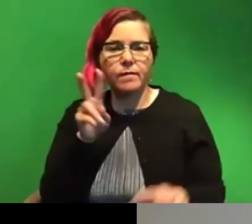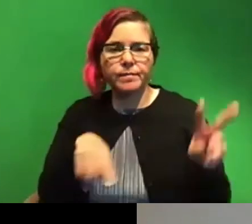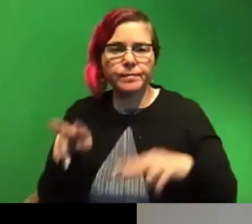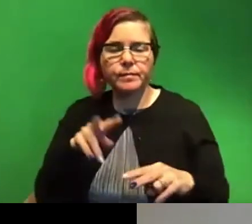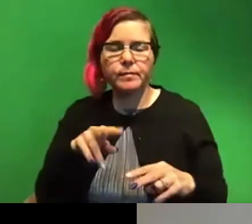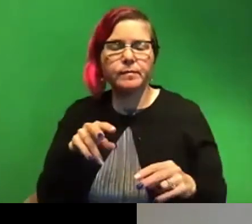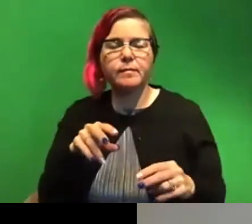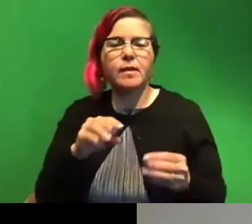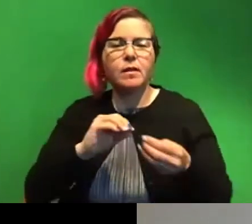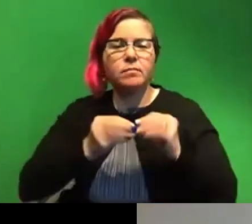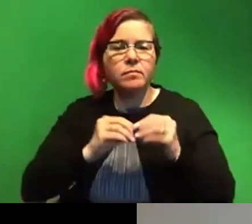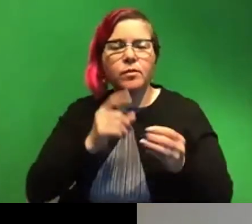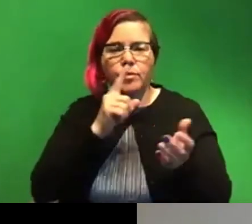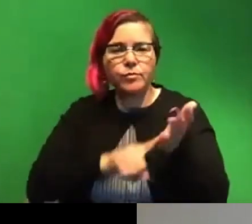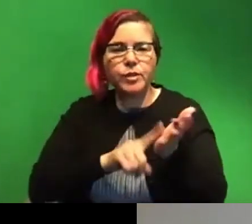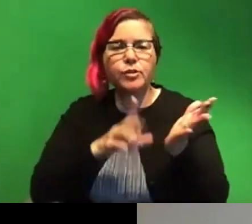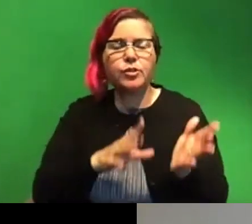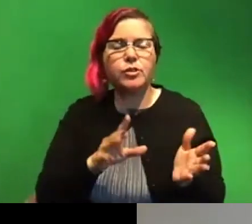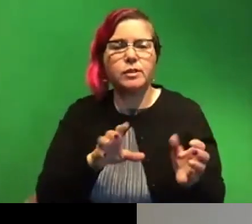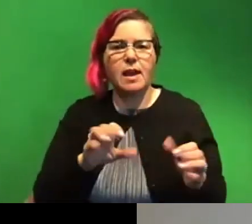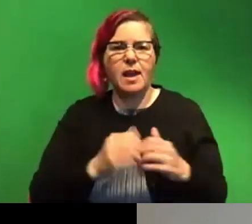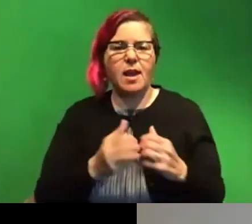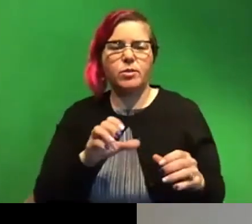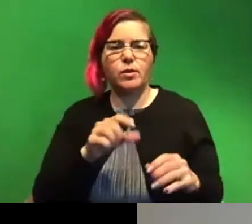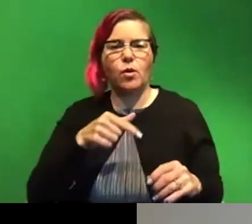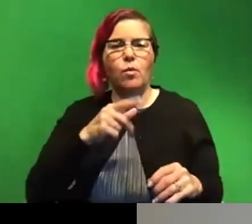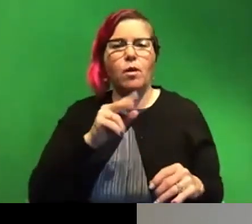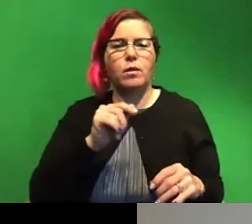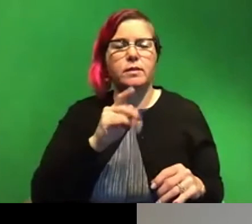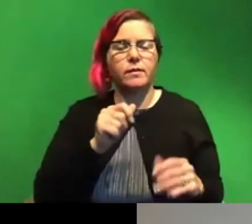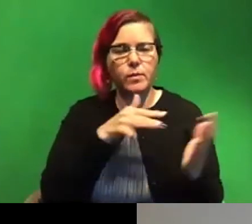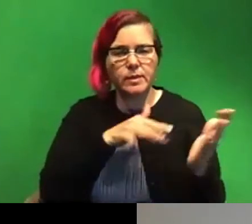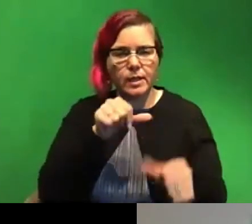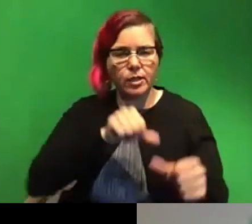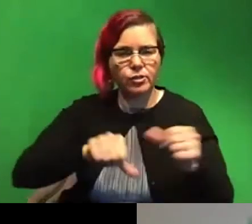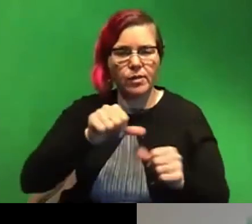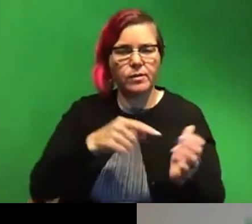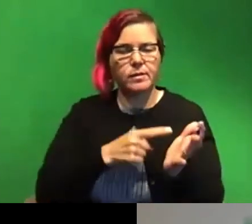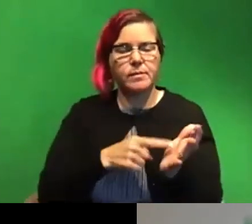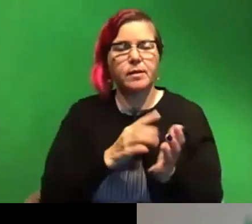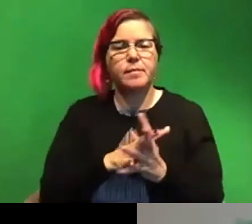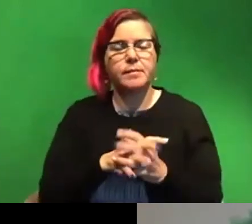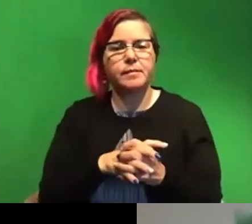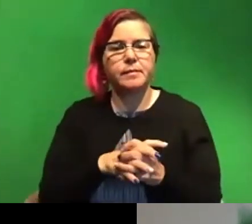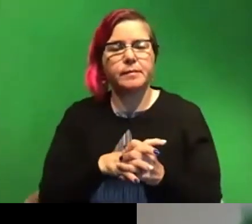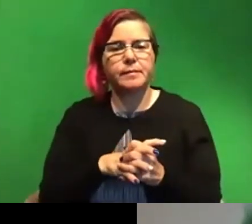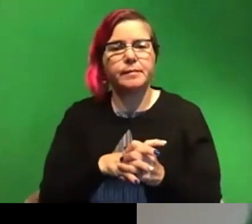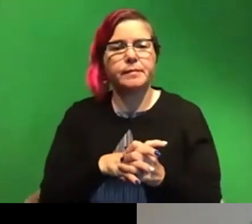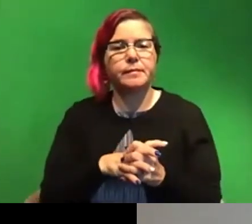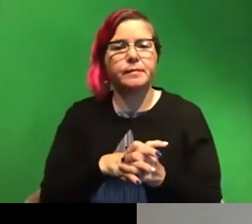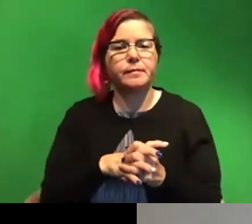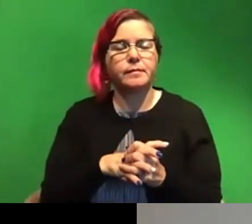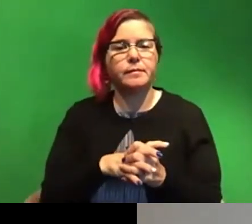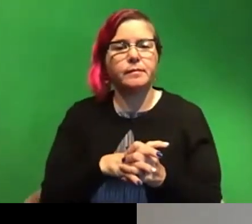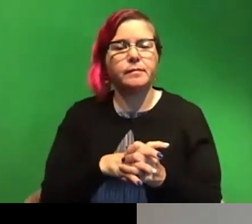qualitative researchers like myself do their research. So we study each other sometimes. And then for the second question